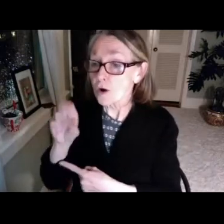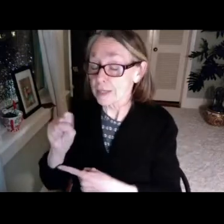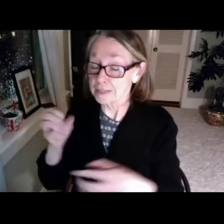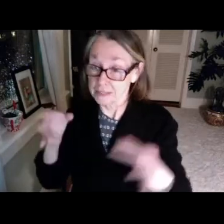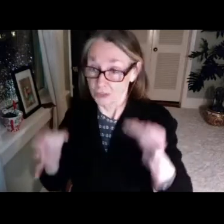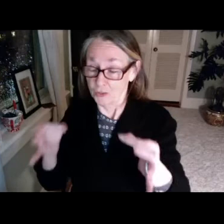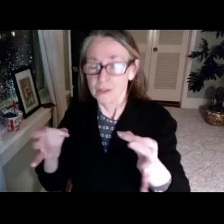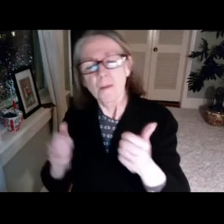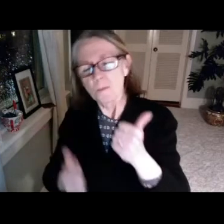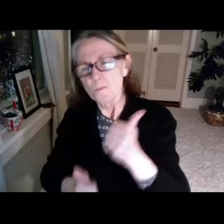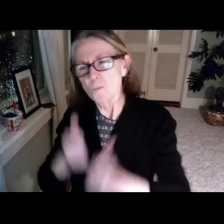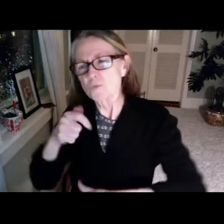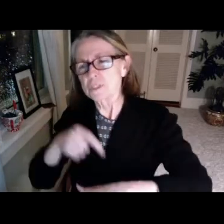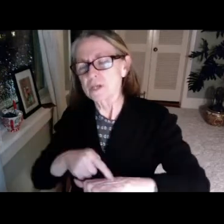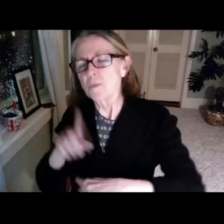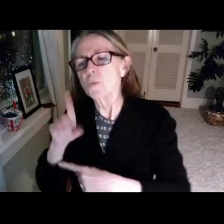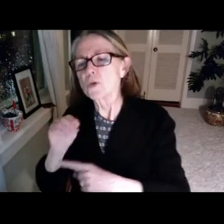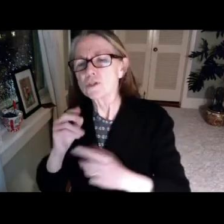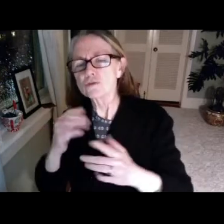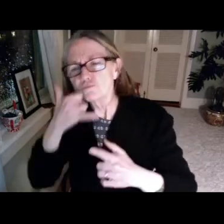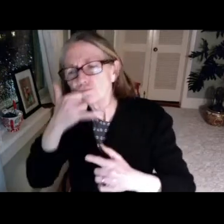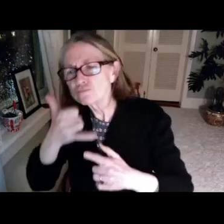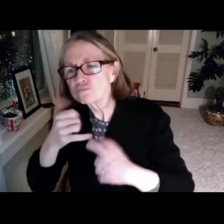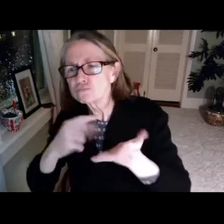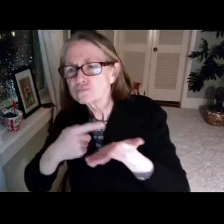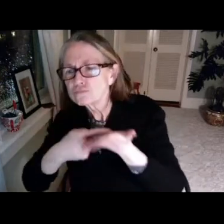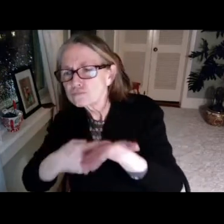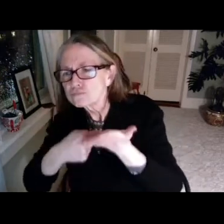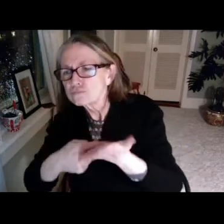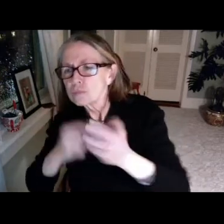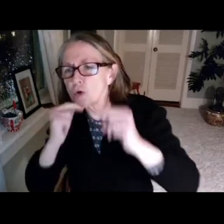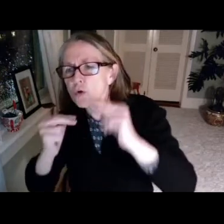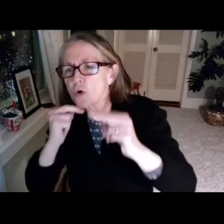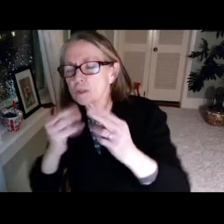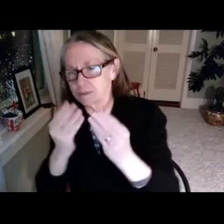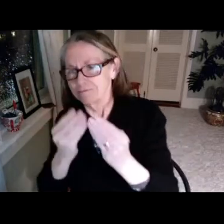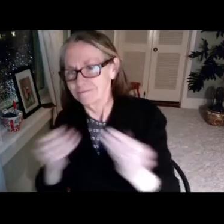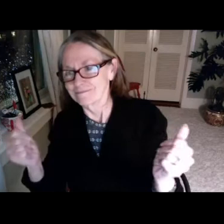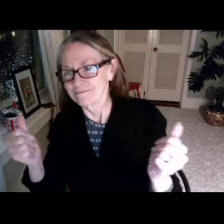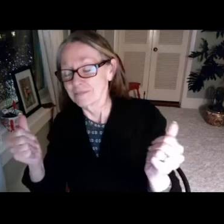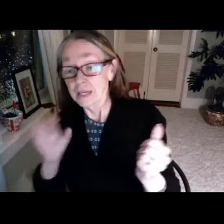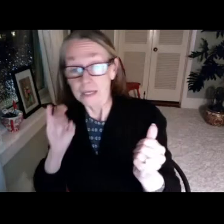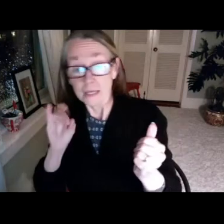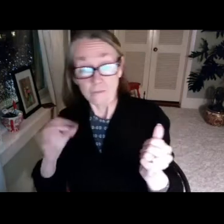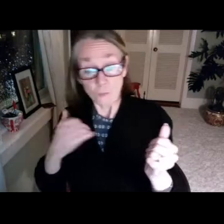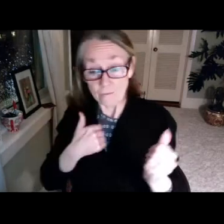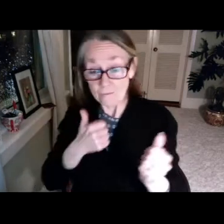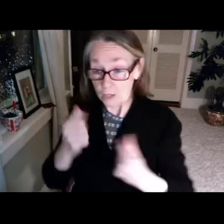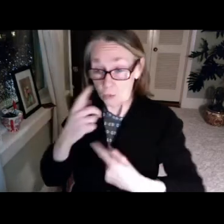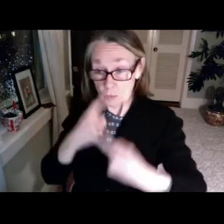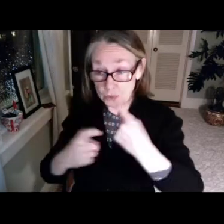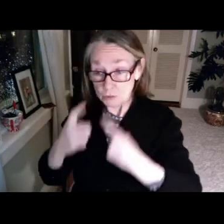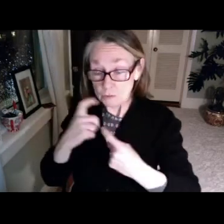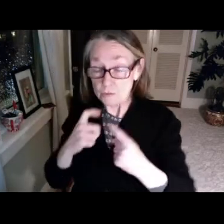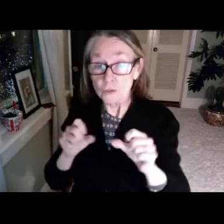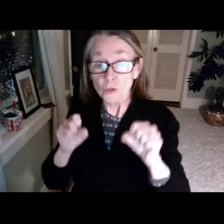Oftentimes, though, we do negotiation, but if you have questions about that, you